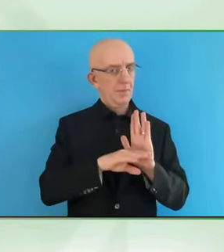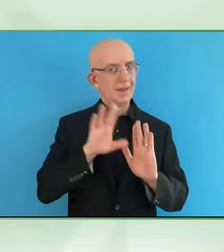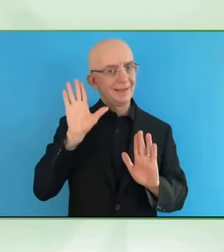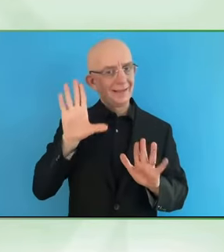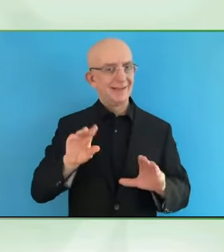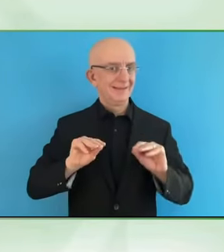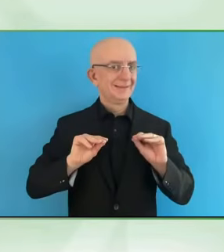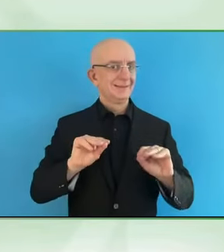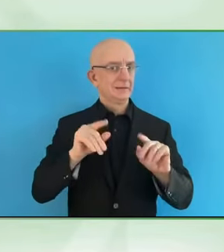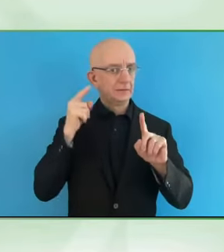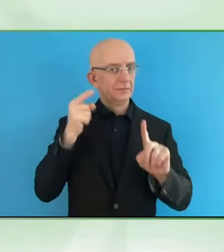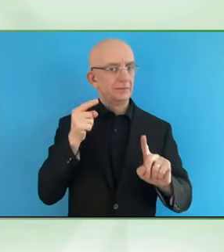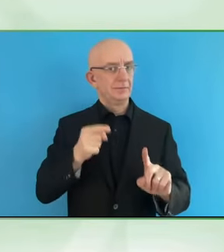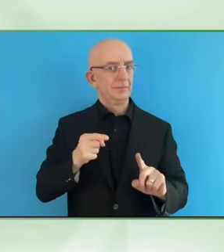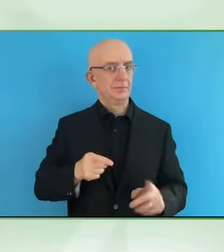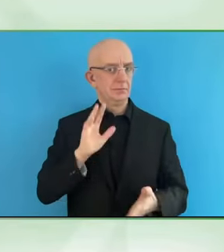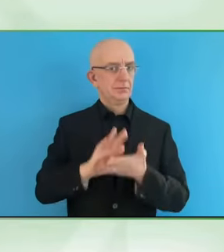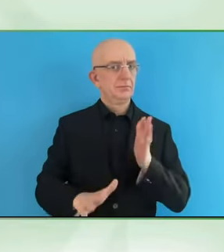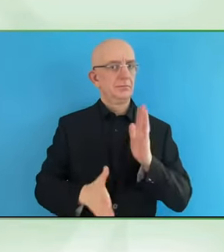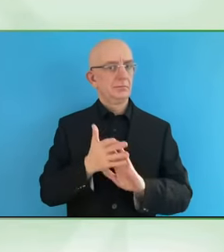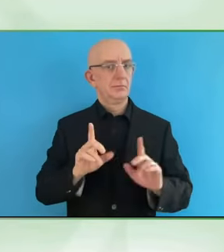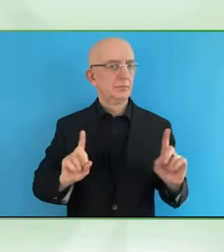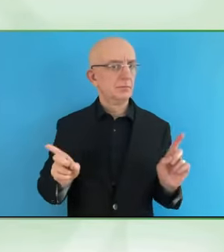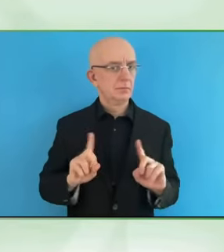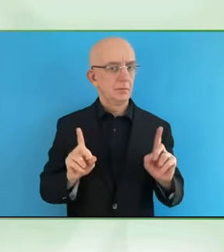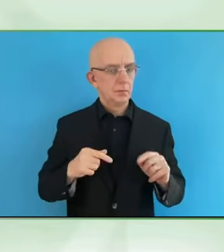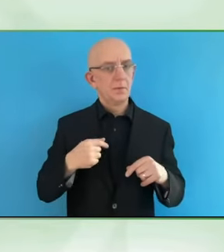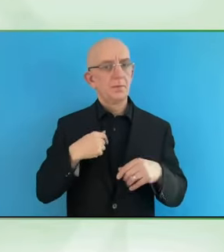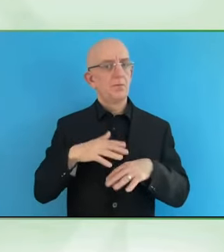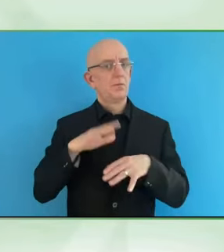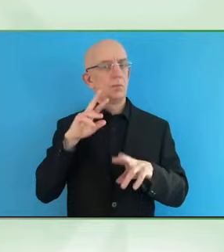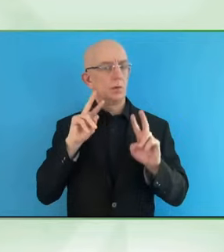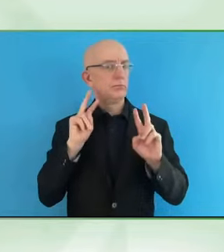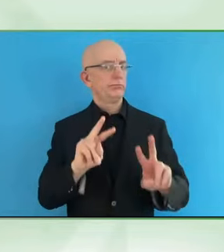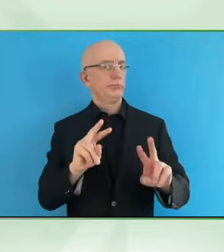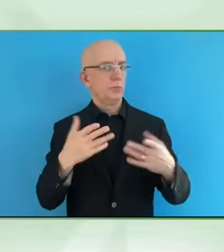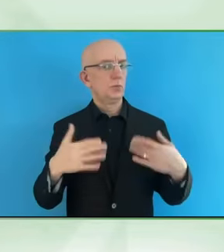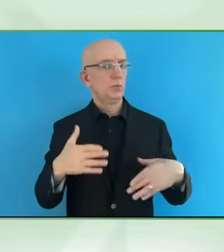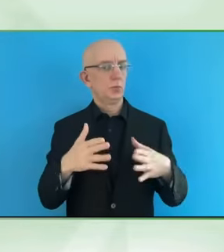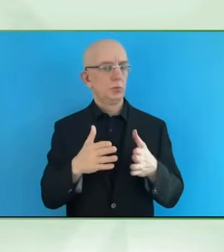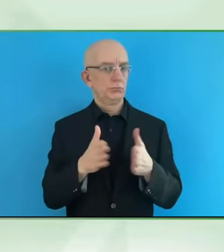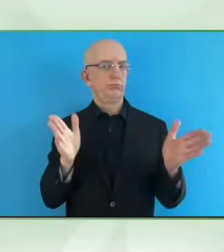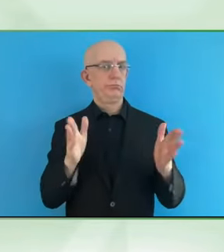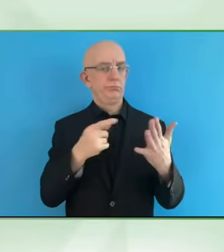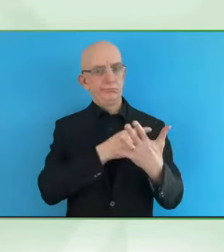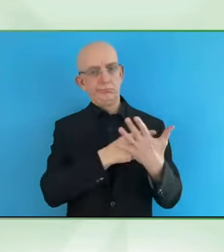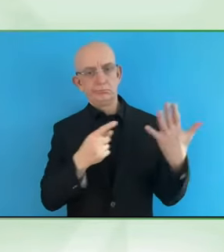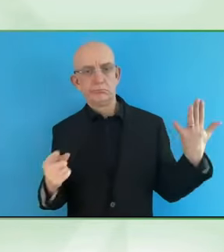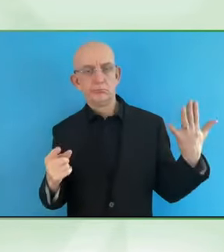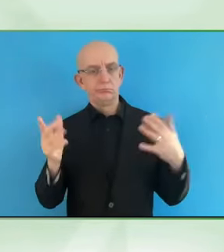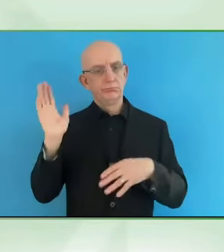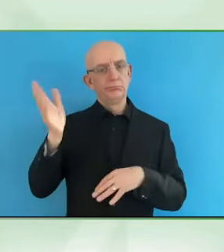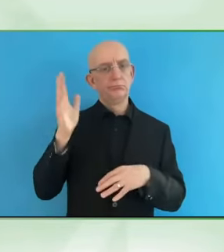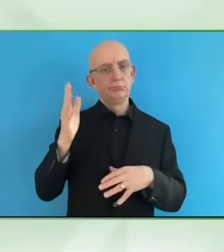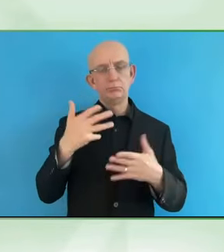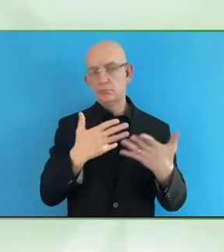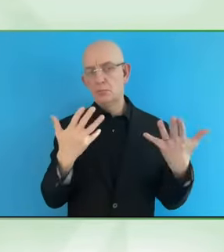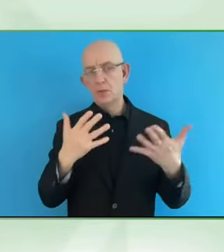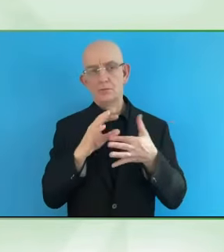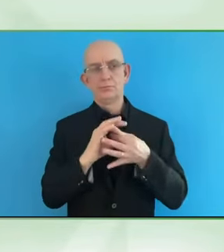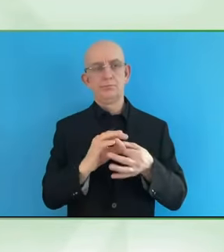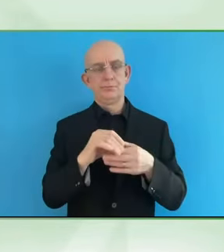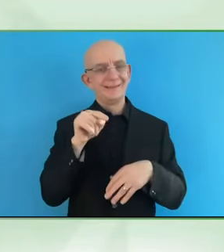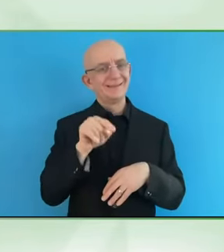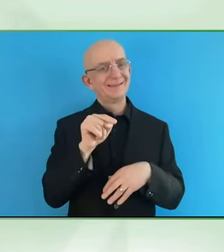makes between learning and social participation, not just for the disabled pupils, but also for pupils and parents without